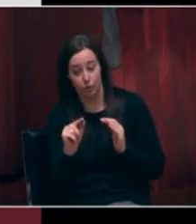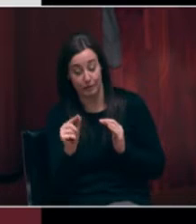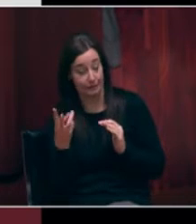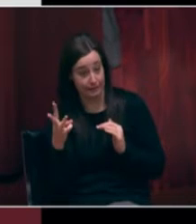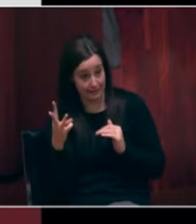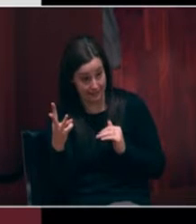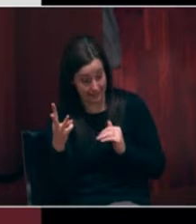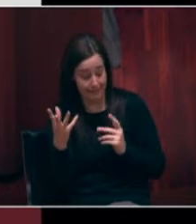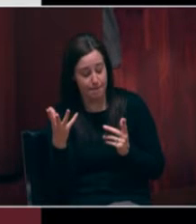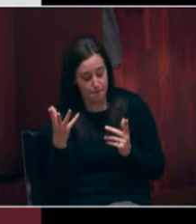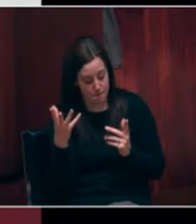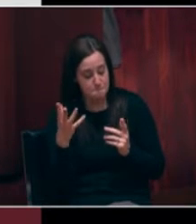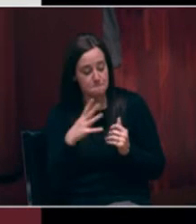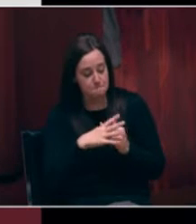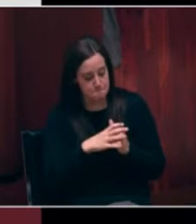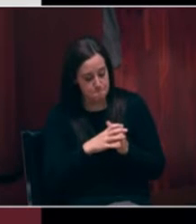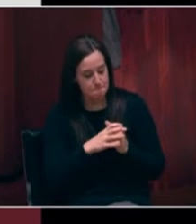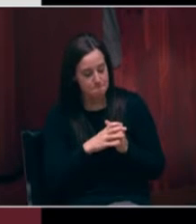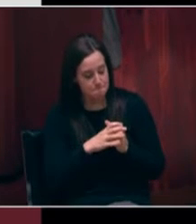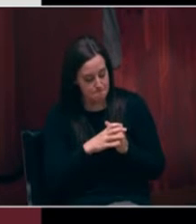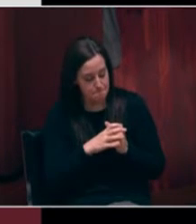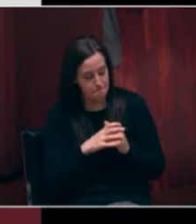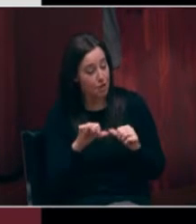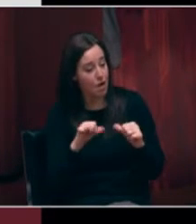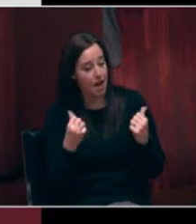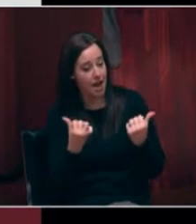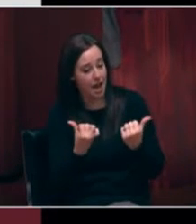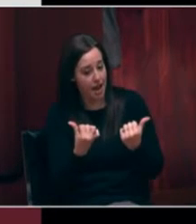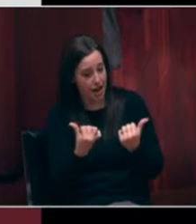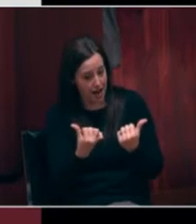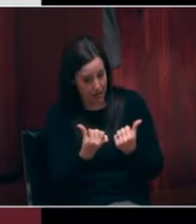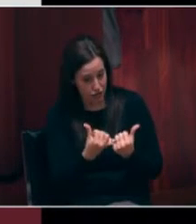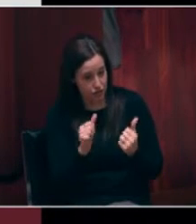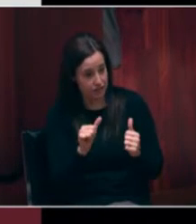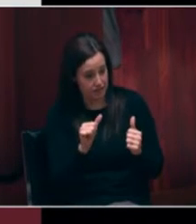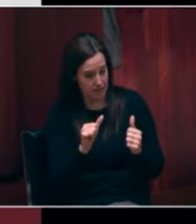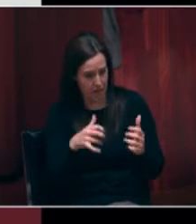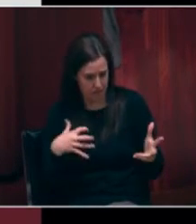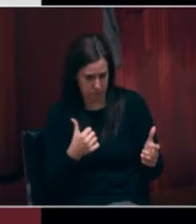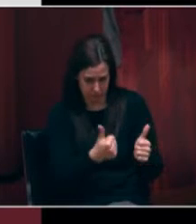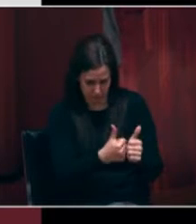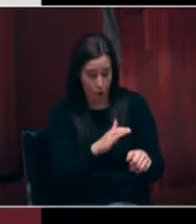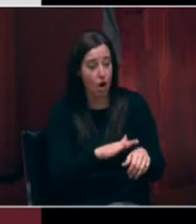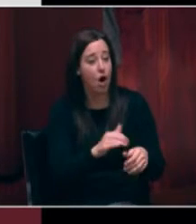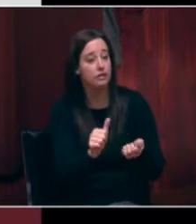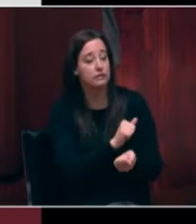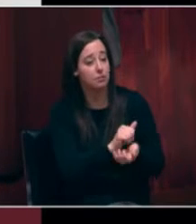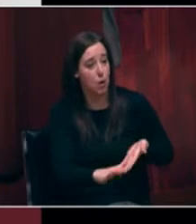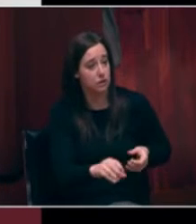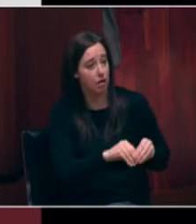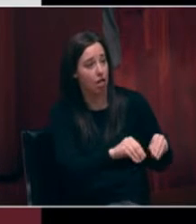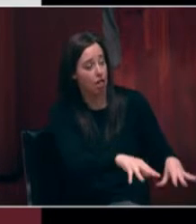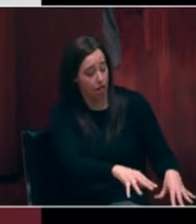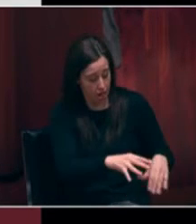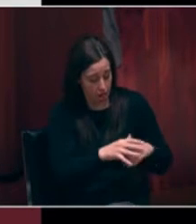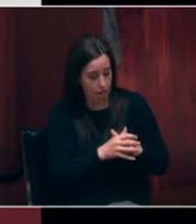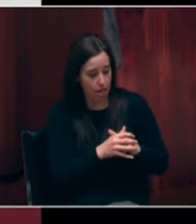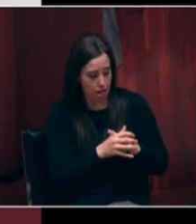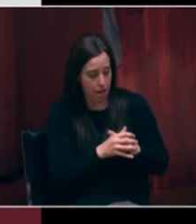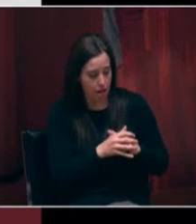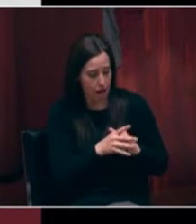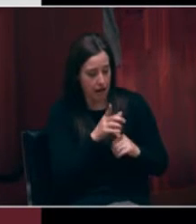2016, so that agencies that did sign off on their disposal would get a an early impact